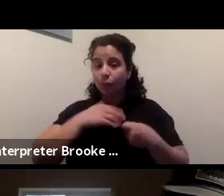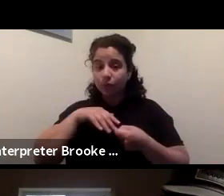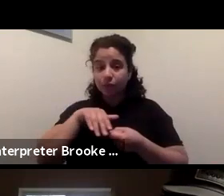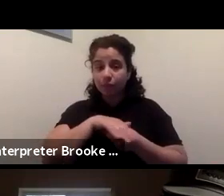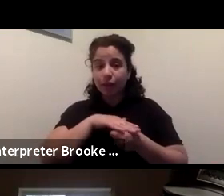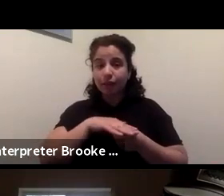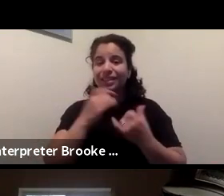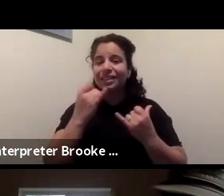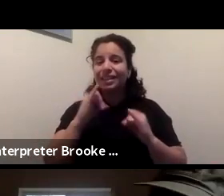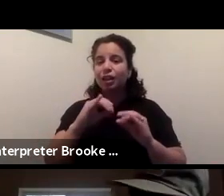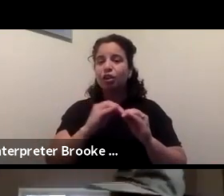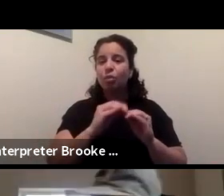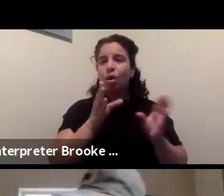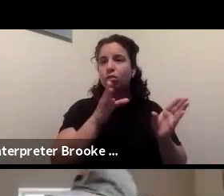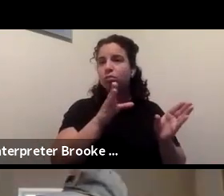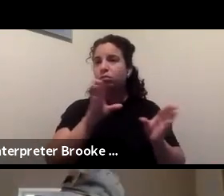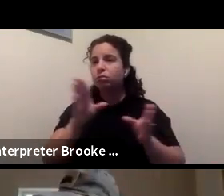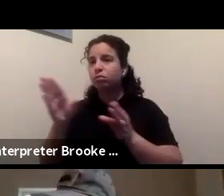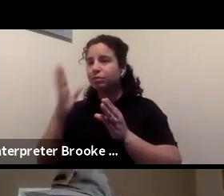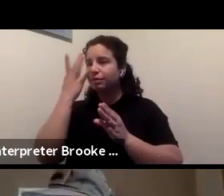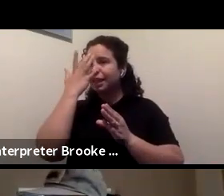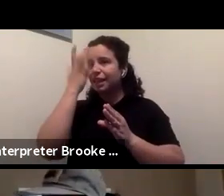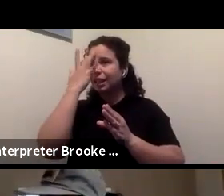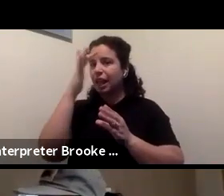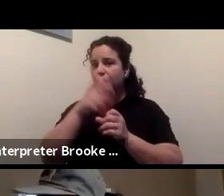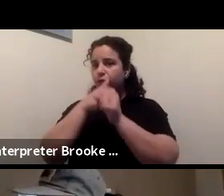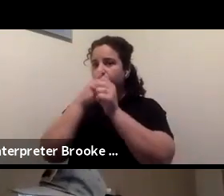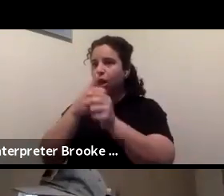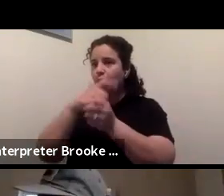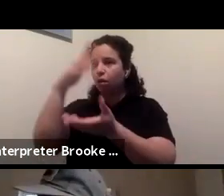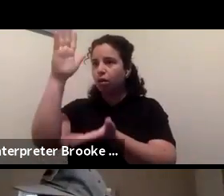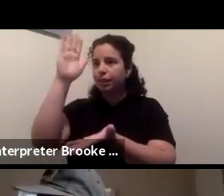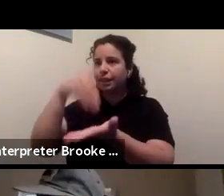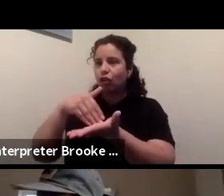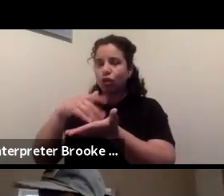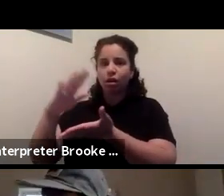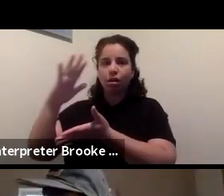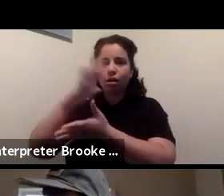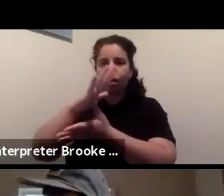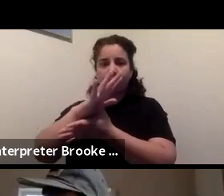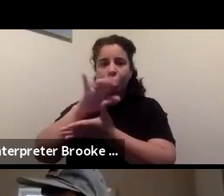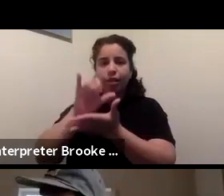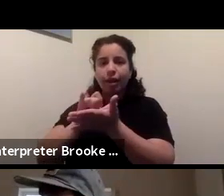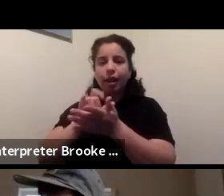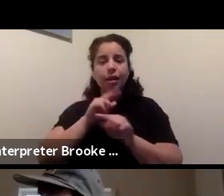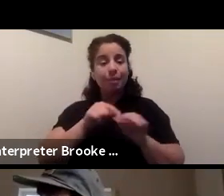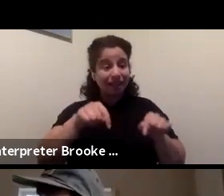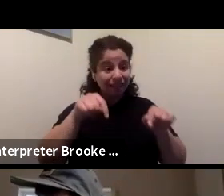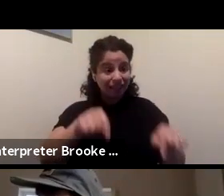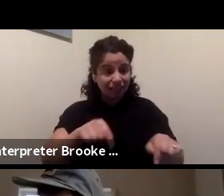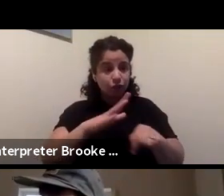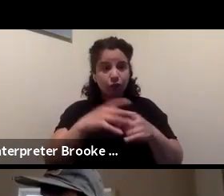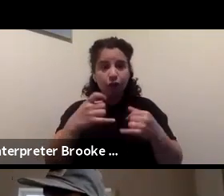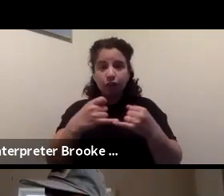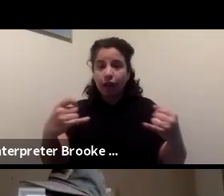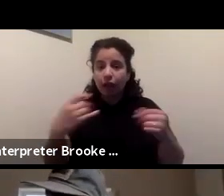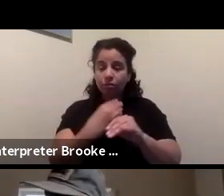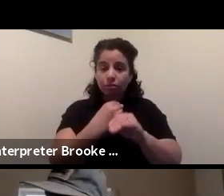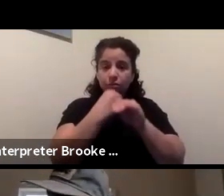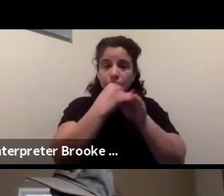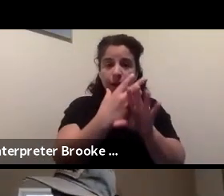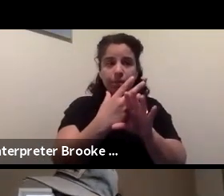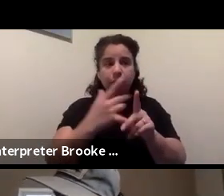intellect-centric in a very specific way. And I feel that this medium really lends itself to that kind